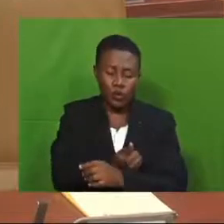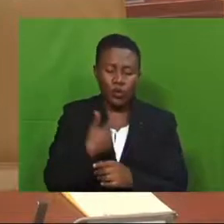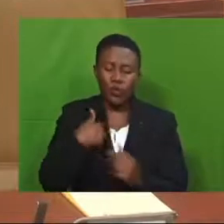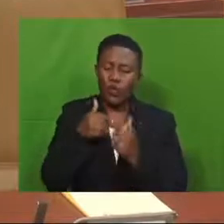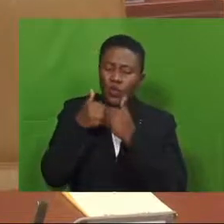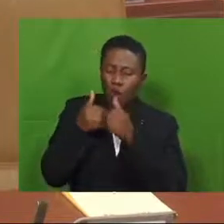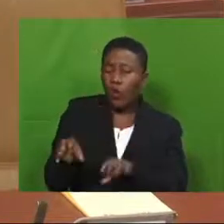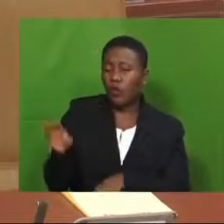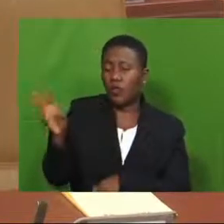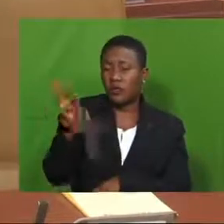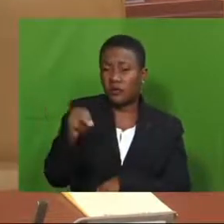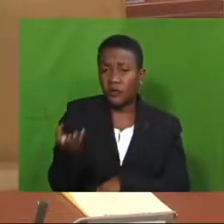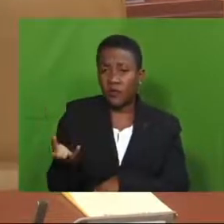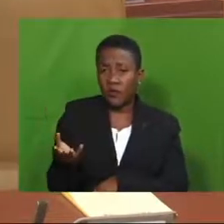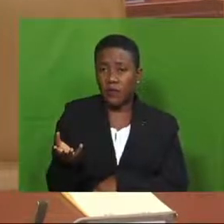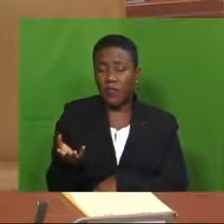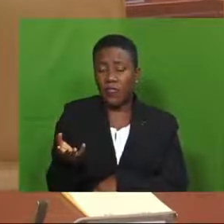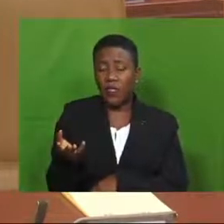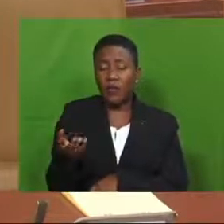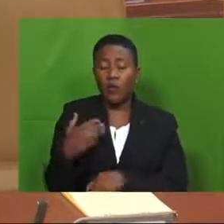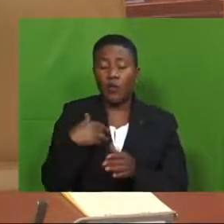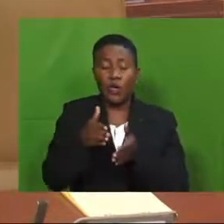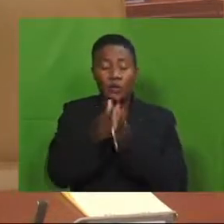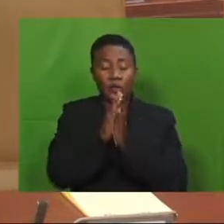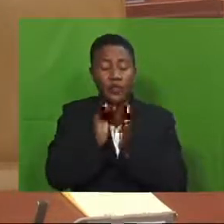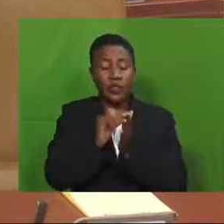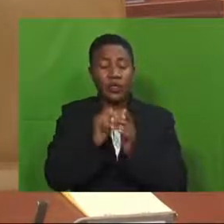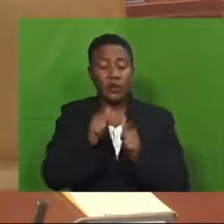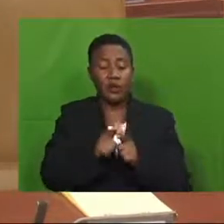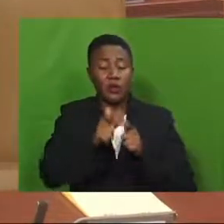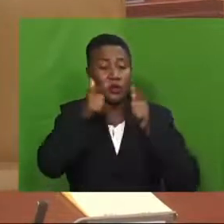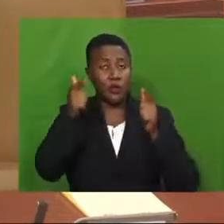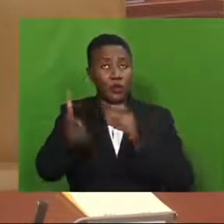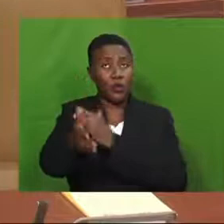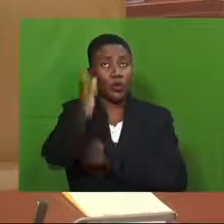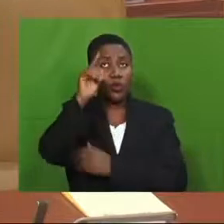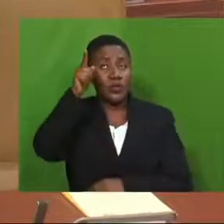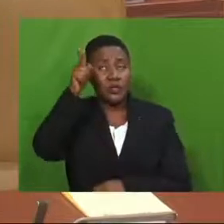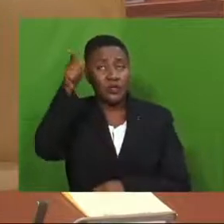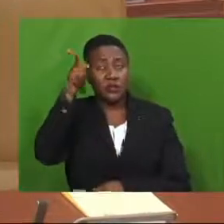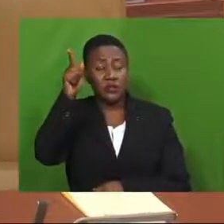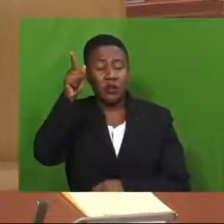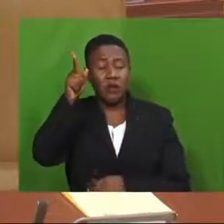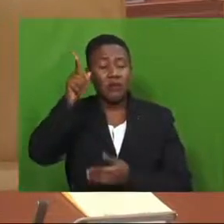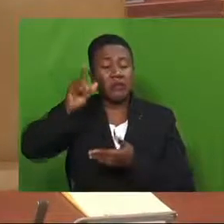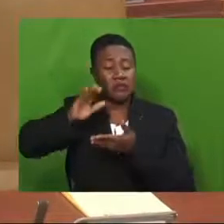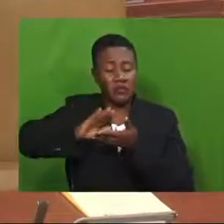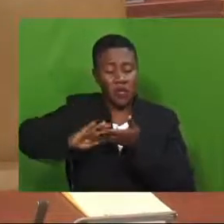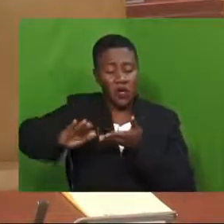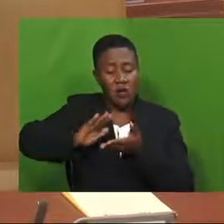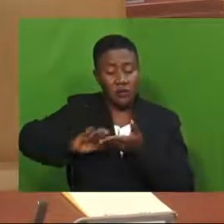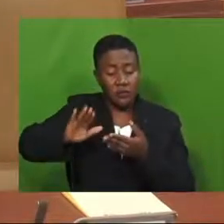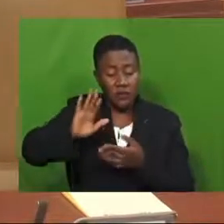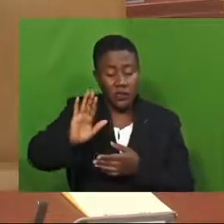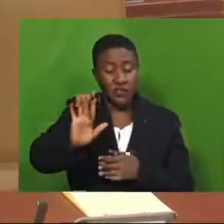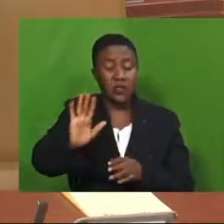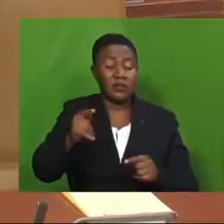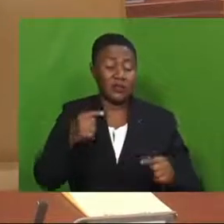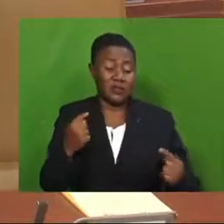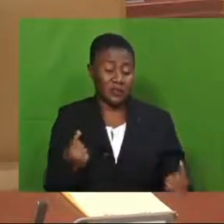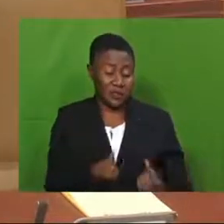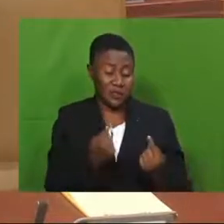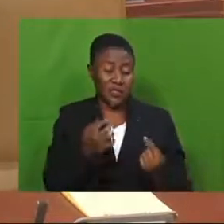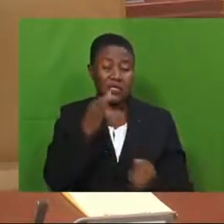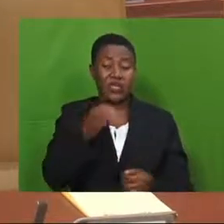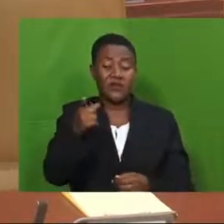loss and pray to Allah that this man will be forgiven his sins, if he had any, and that one